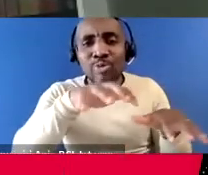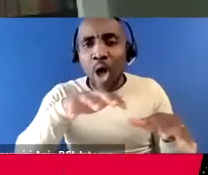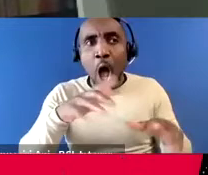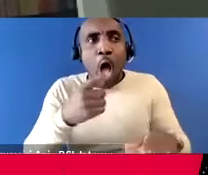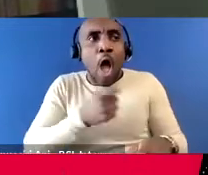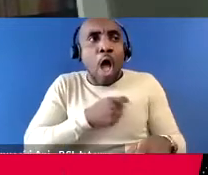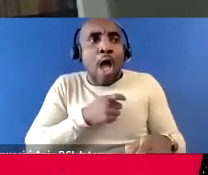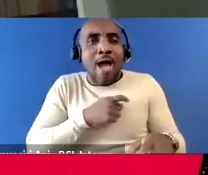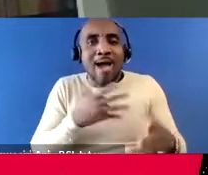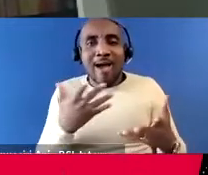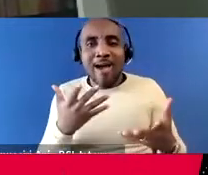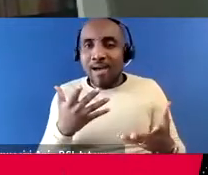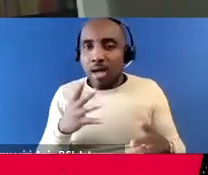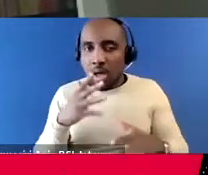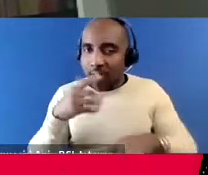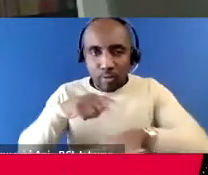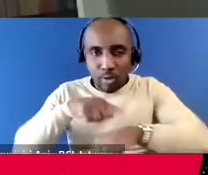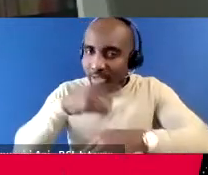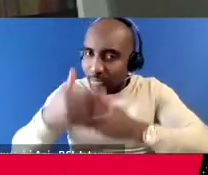ethics of